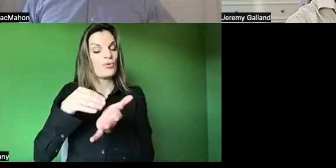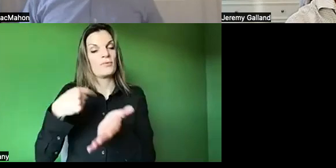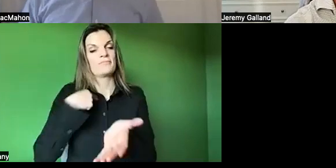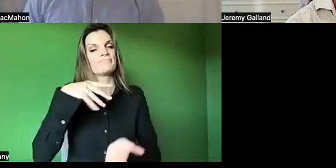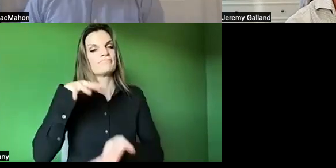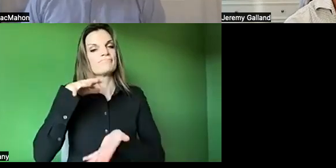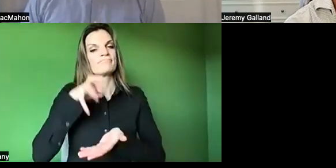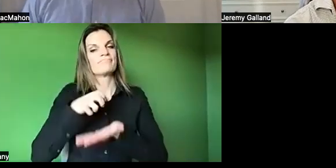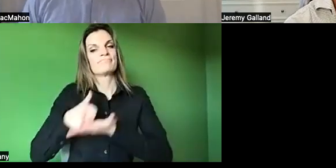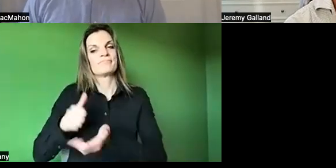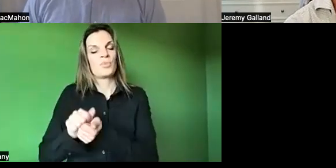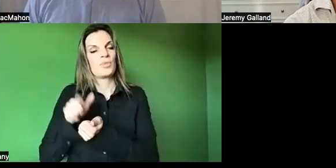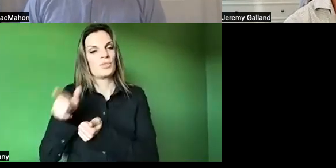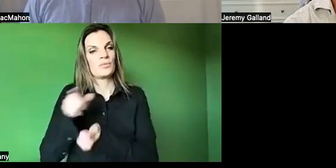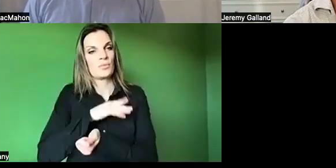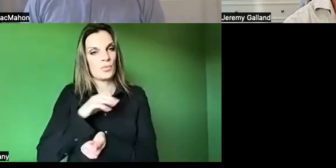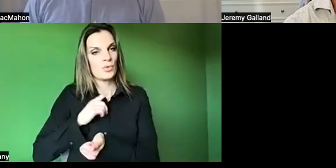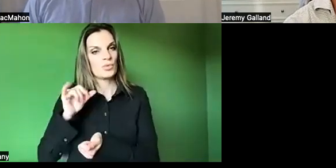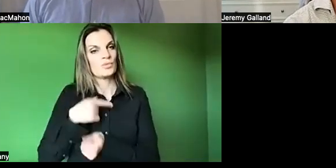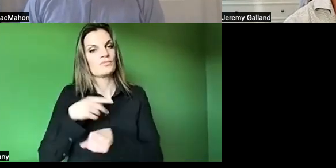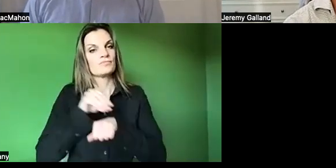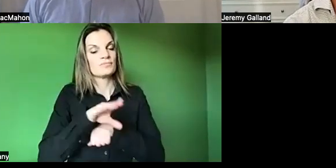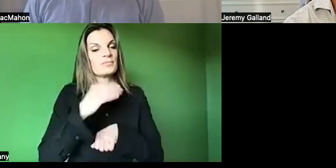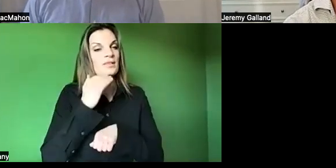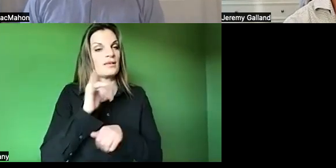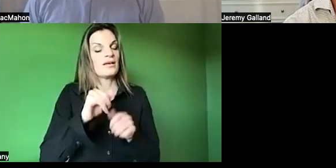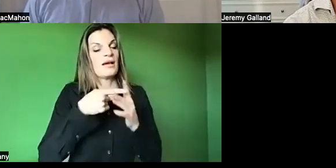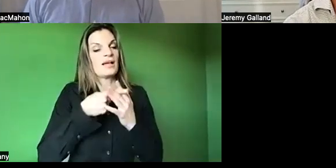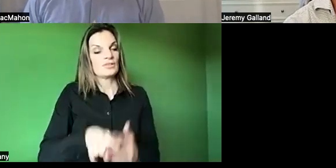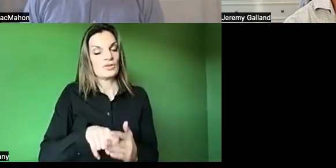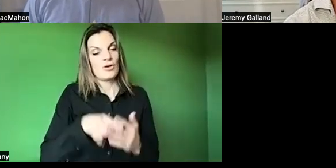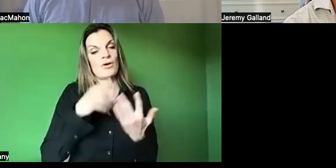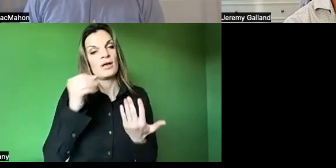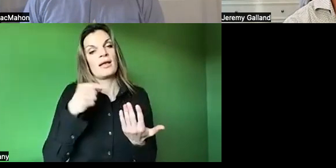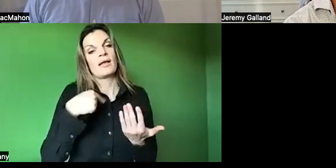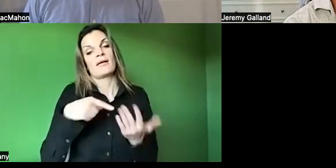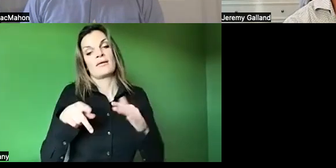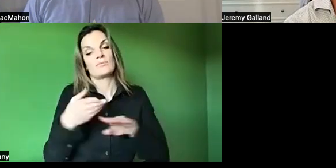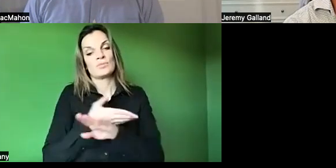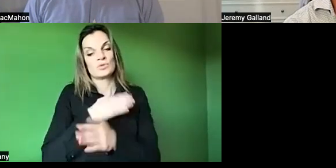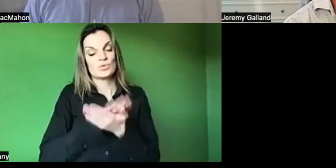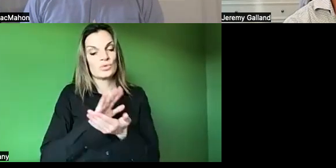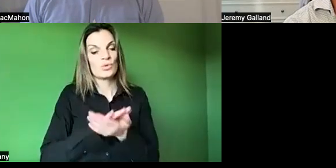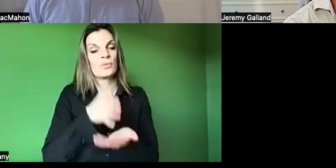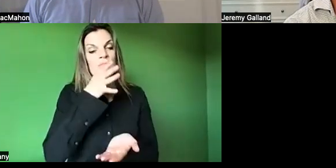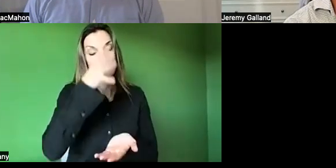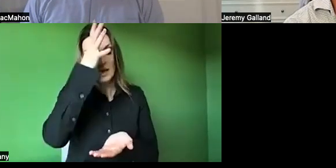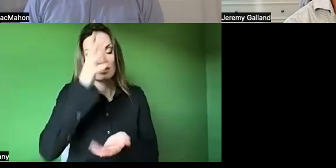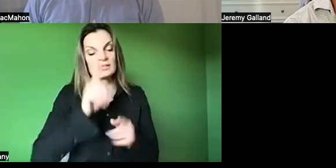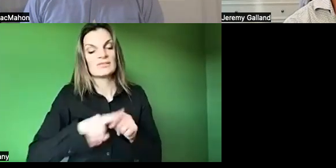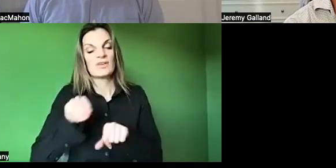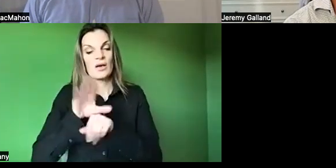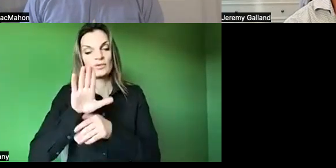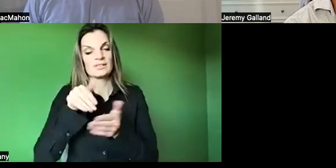way, I have consulted to Head Start. I've worked with preschoolers, teachers, and parents. I've worked in Mamaroneck at the Community Counseling Center